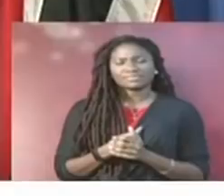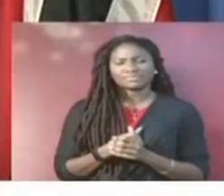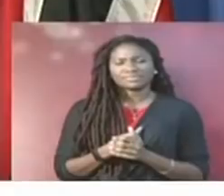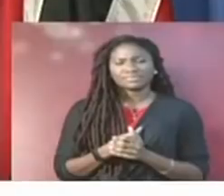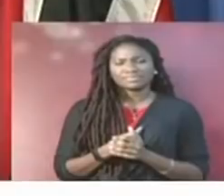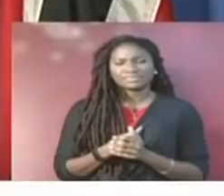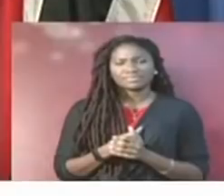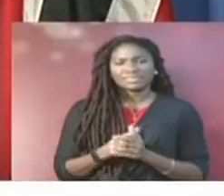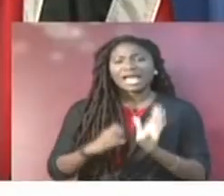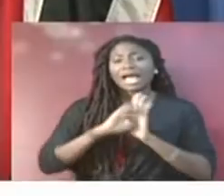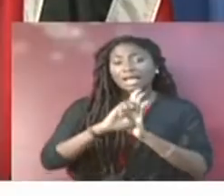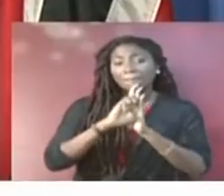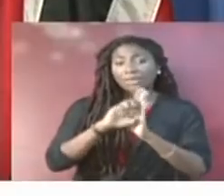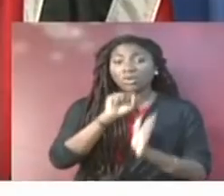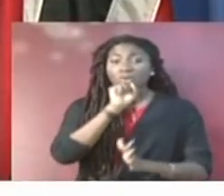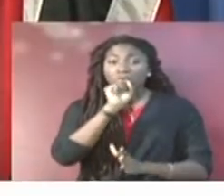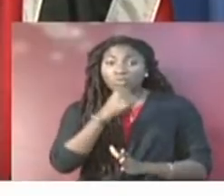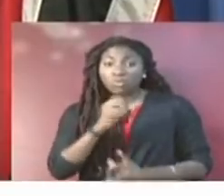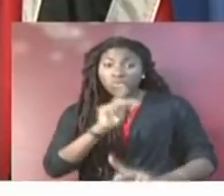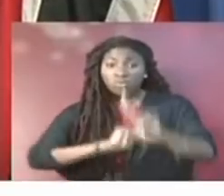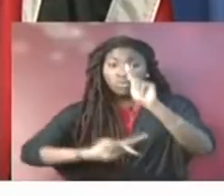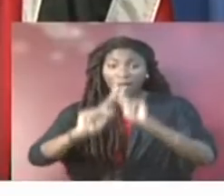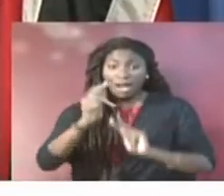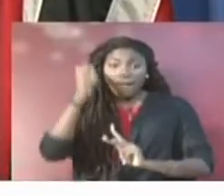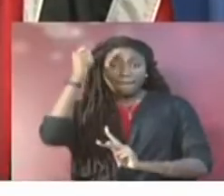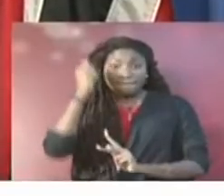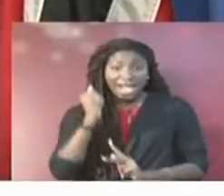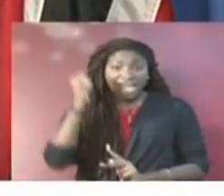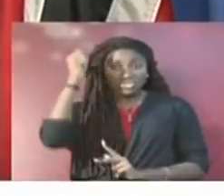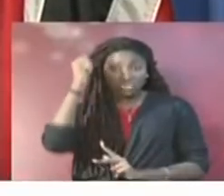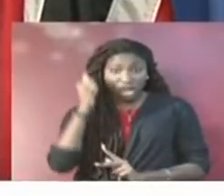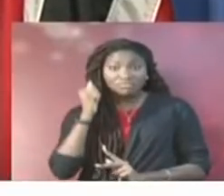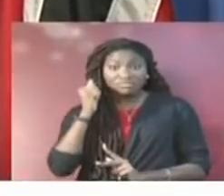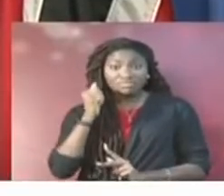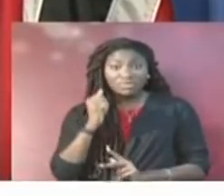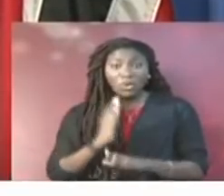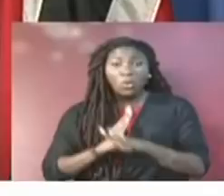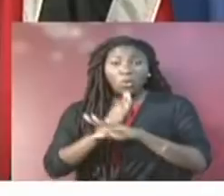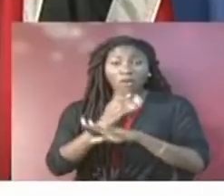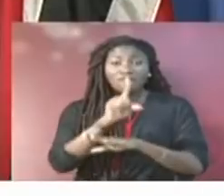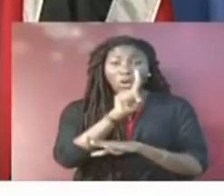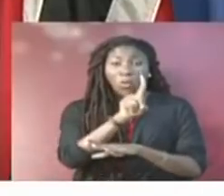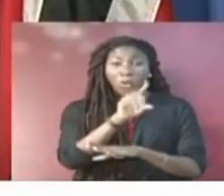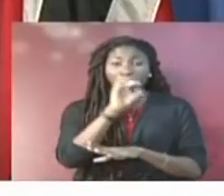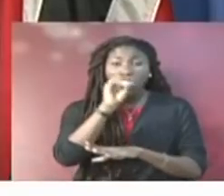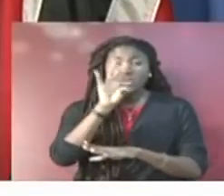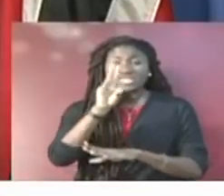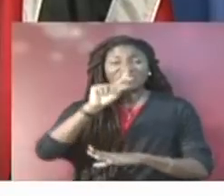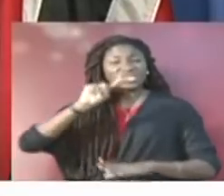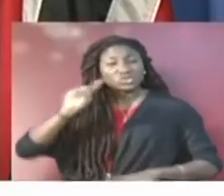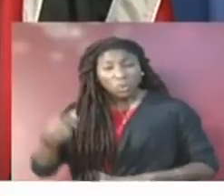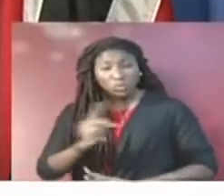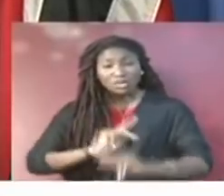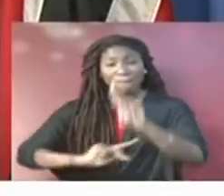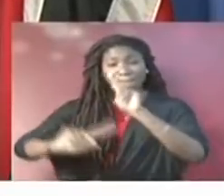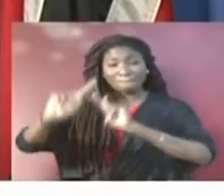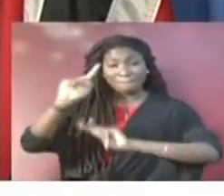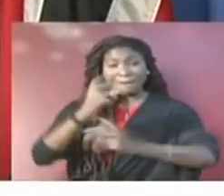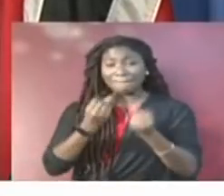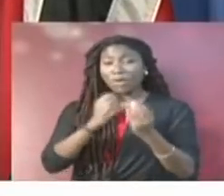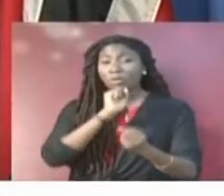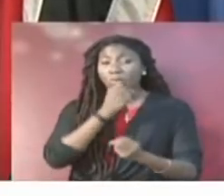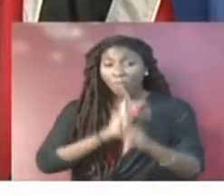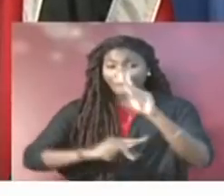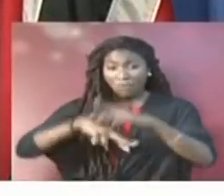Senior Citizens Grant, where we support 107,000 people. And those of you who are following